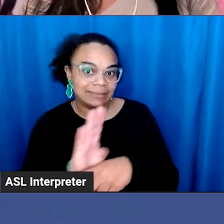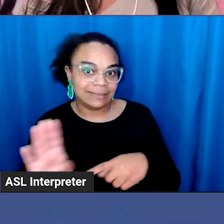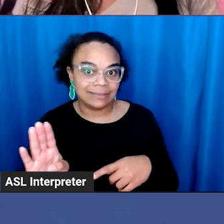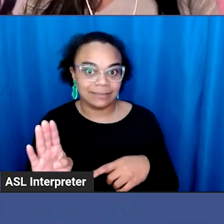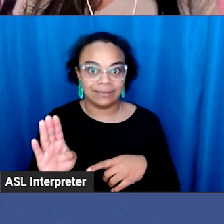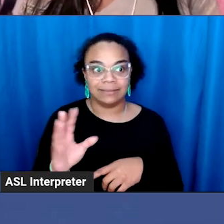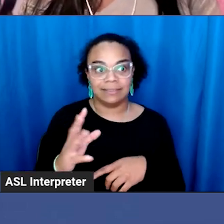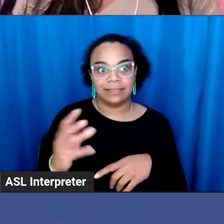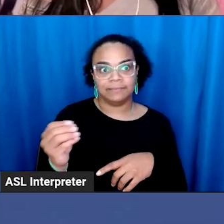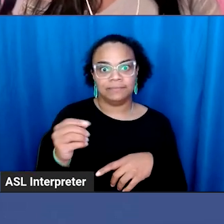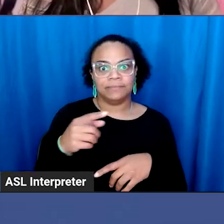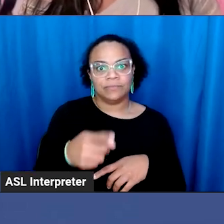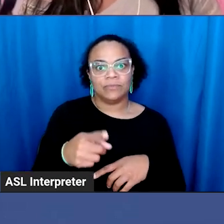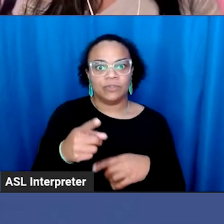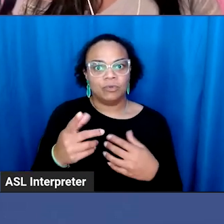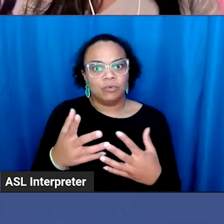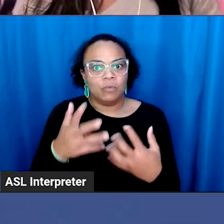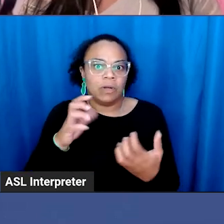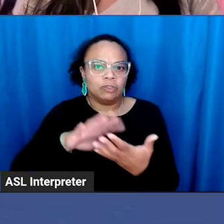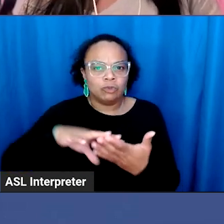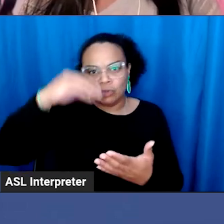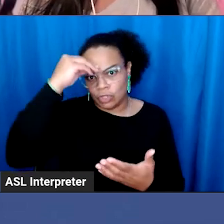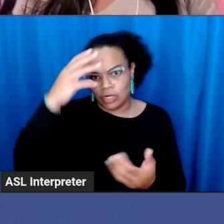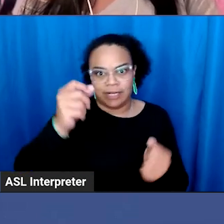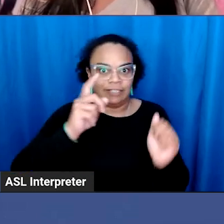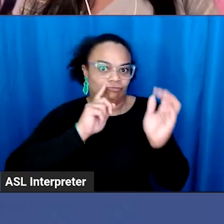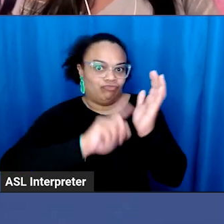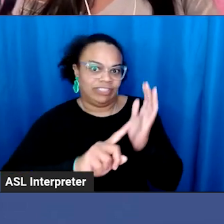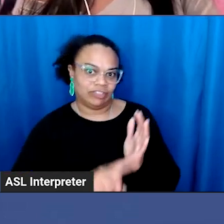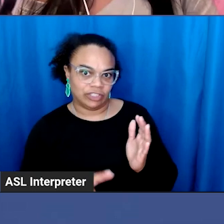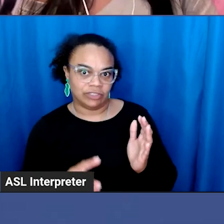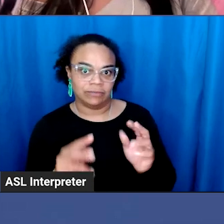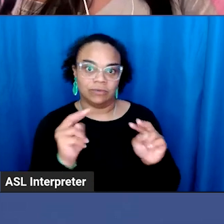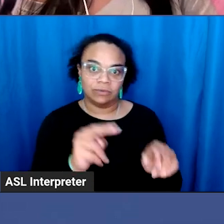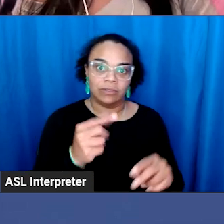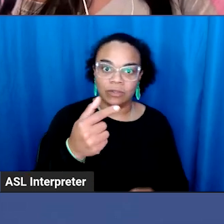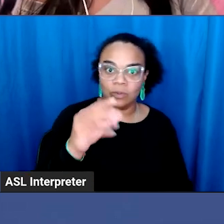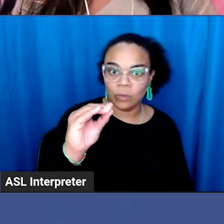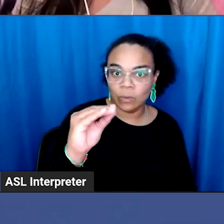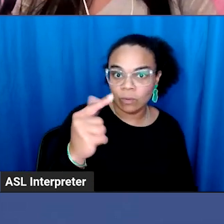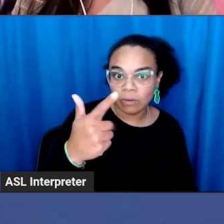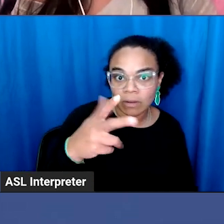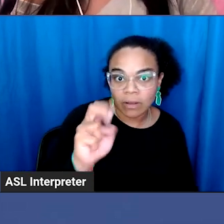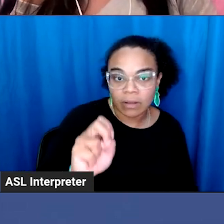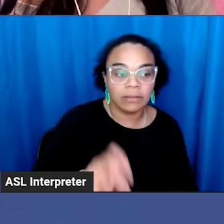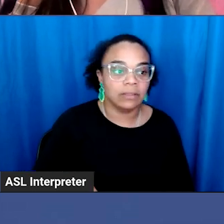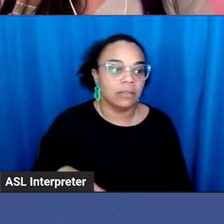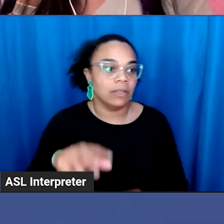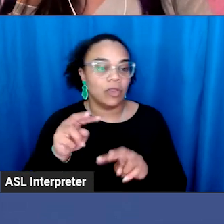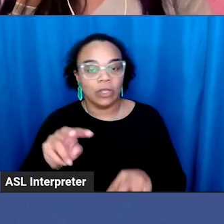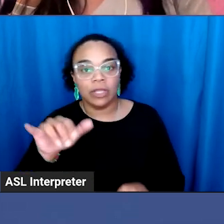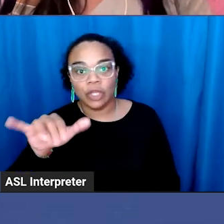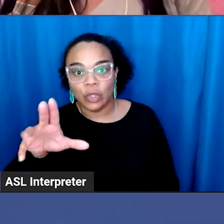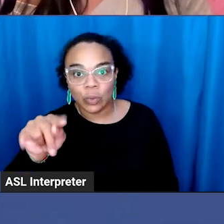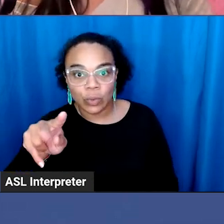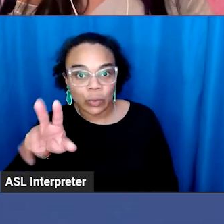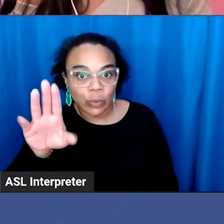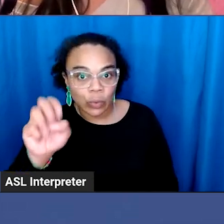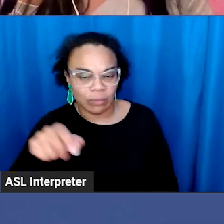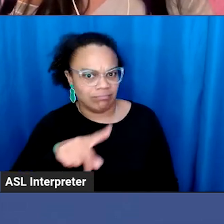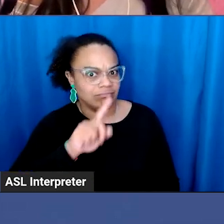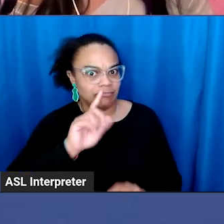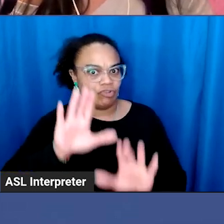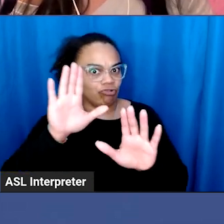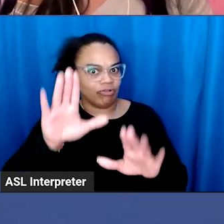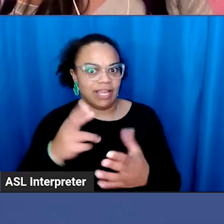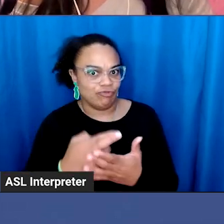also you want to learn and research. You want to go to Google, you want to go to YouTube. YouTube's a great resource. You want to